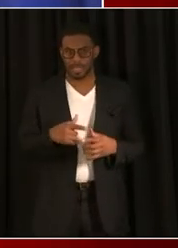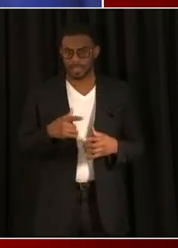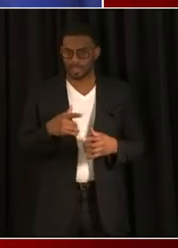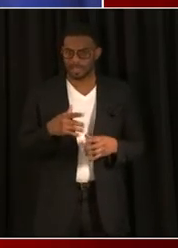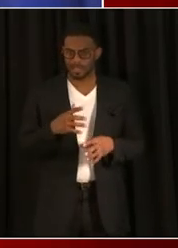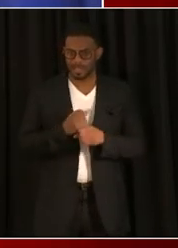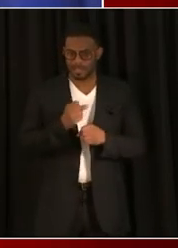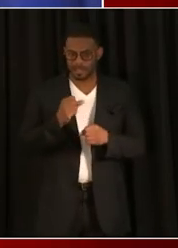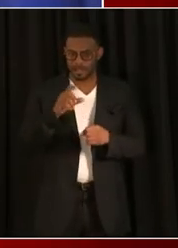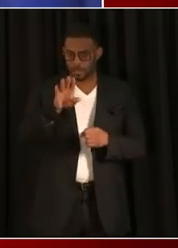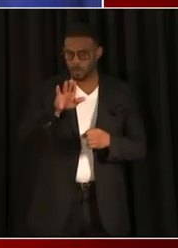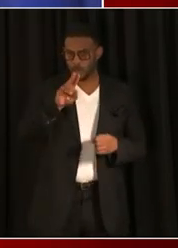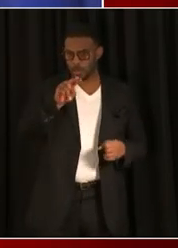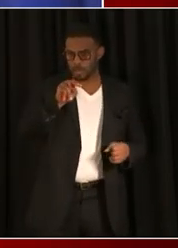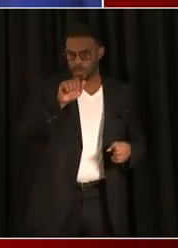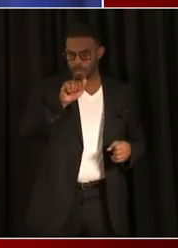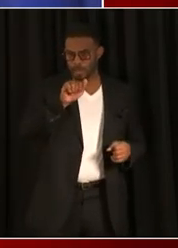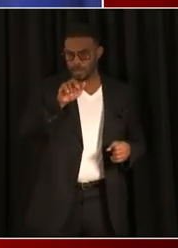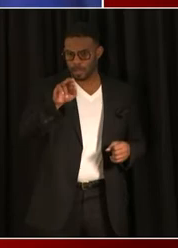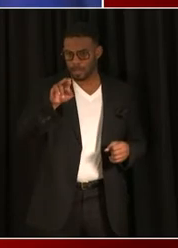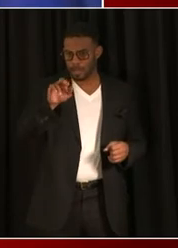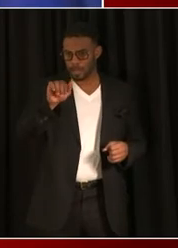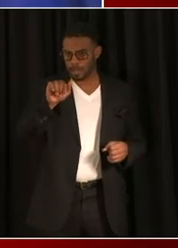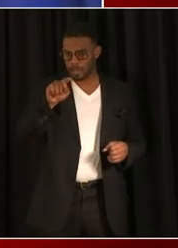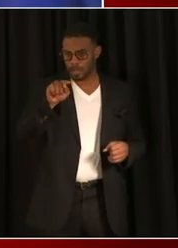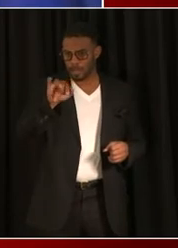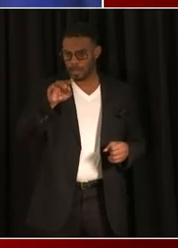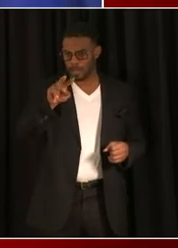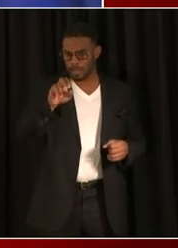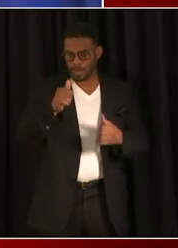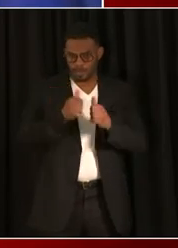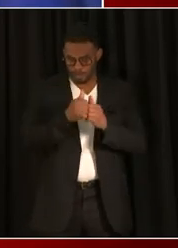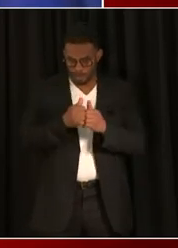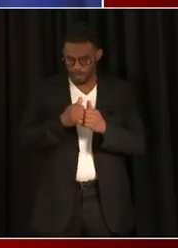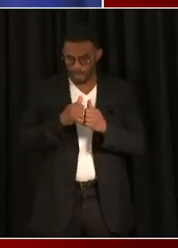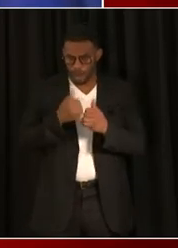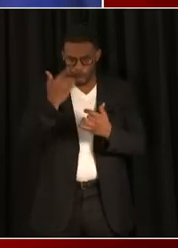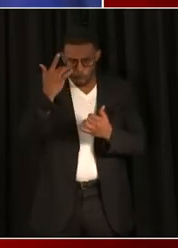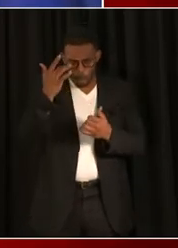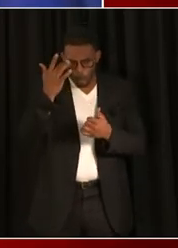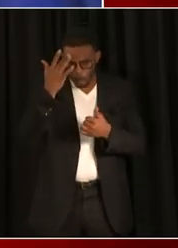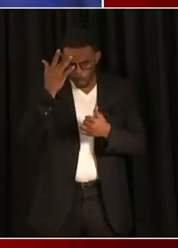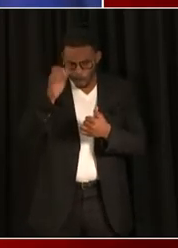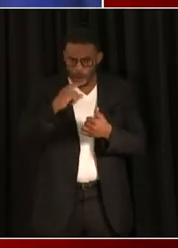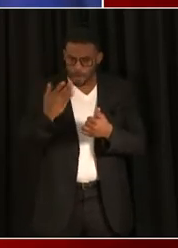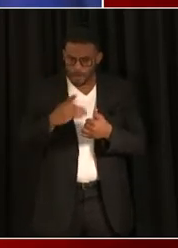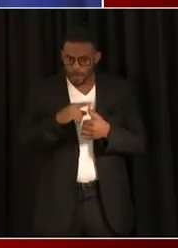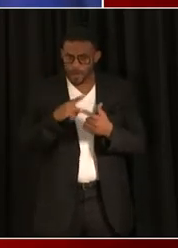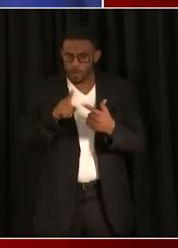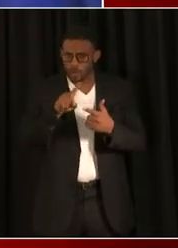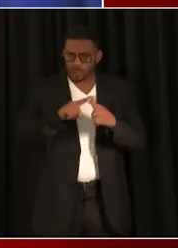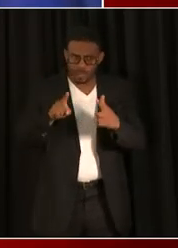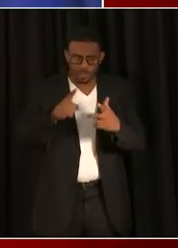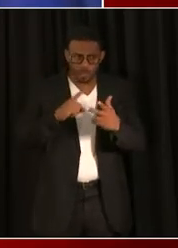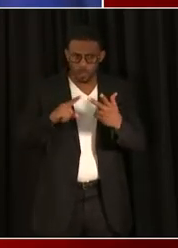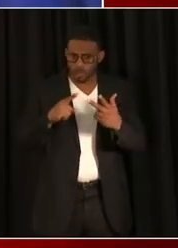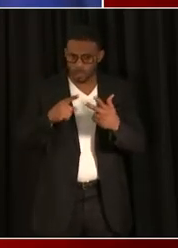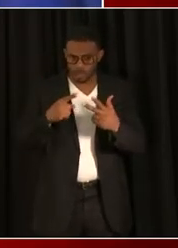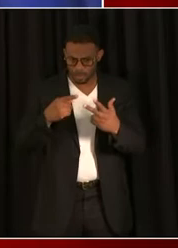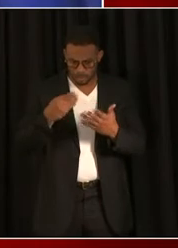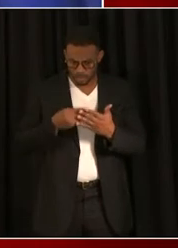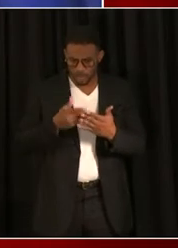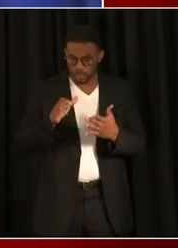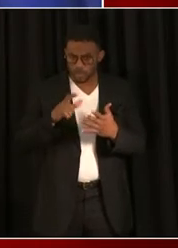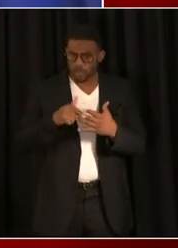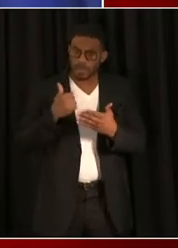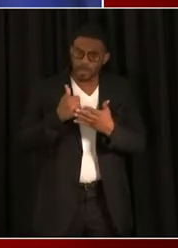your narrative together is something that you should start thinking about automatically. Like, why are you here? What is your difference? What is the grant going